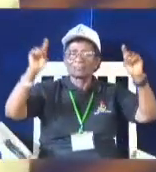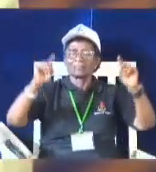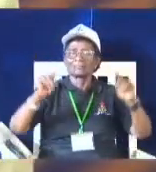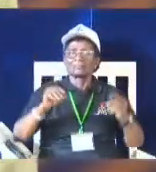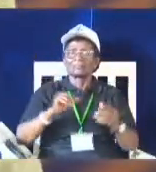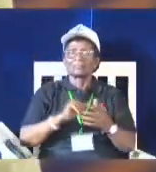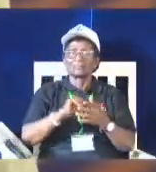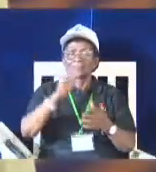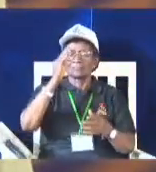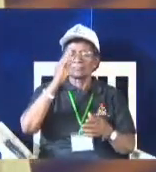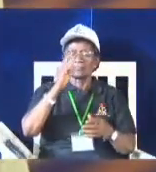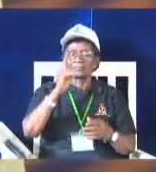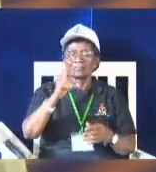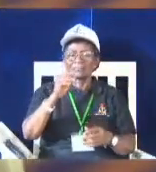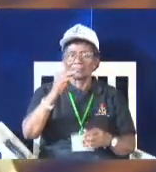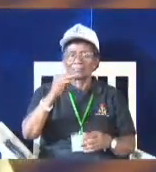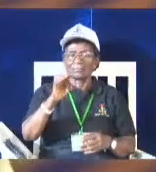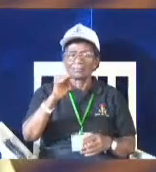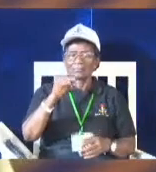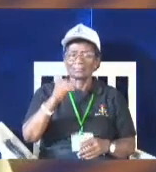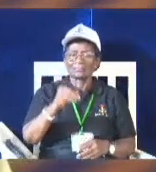That's one of the things that you get